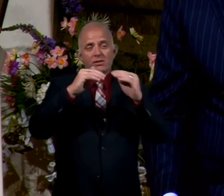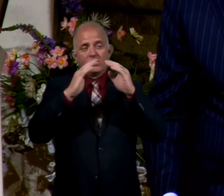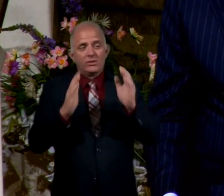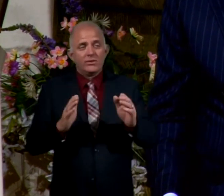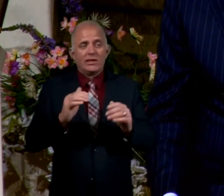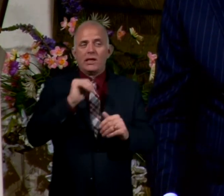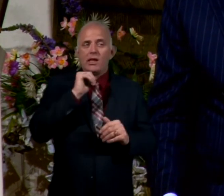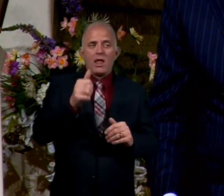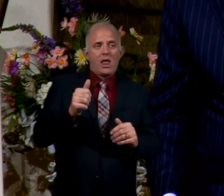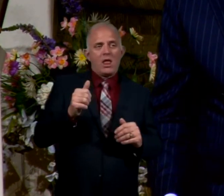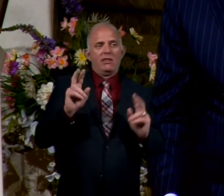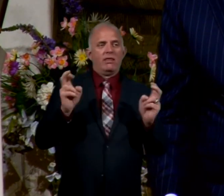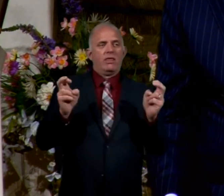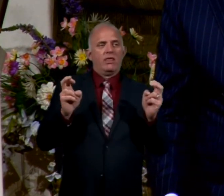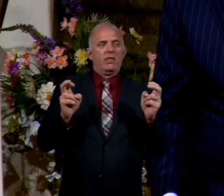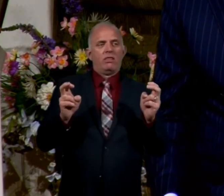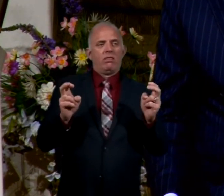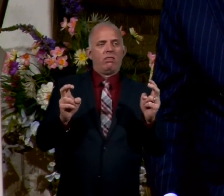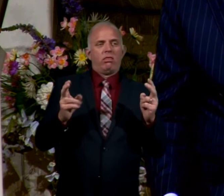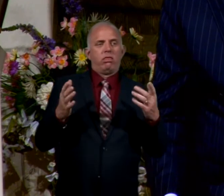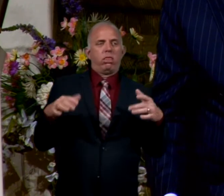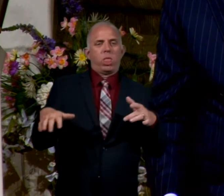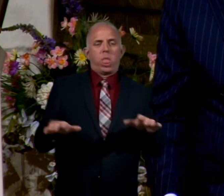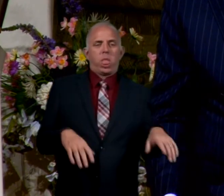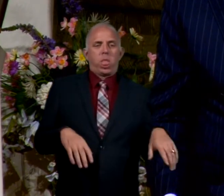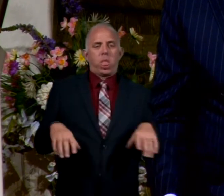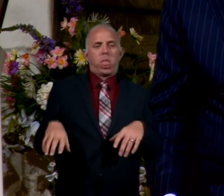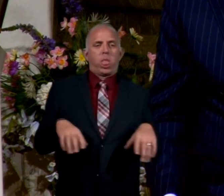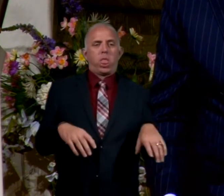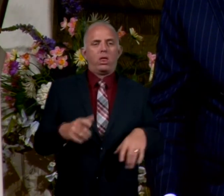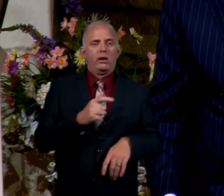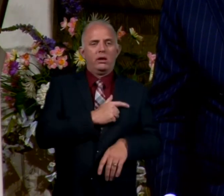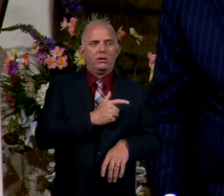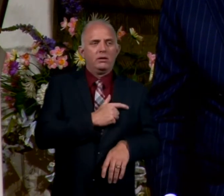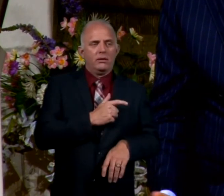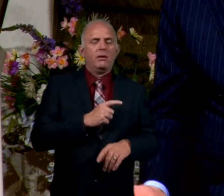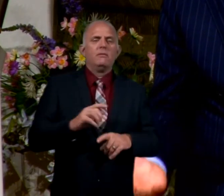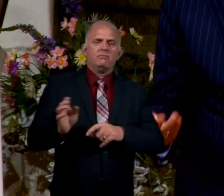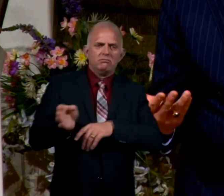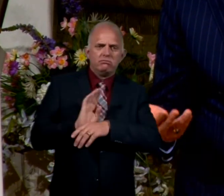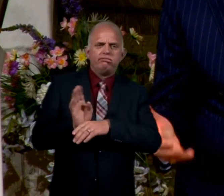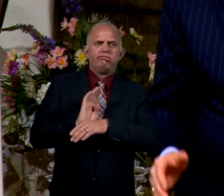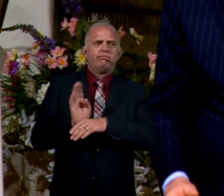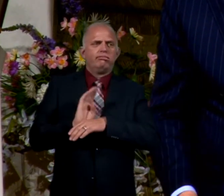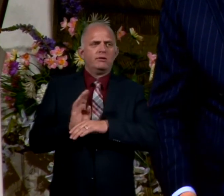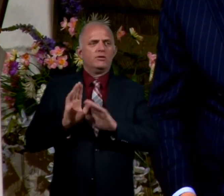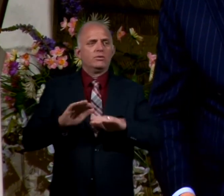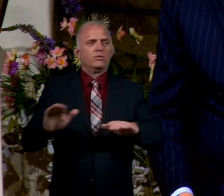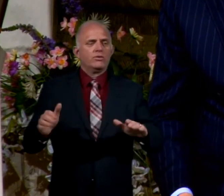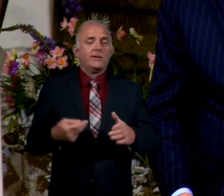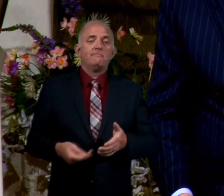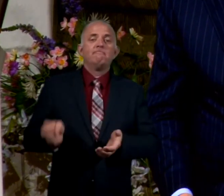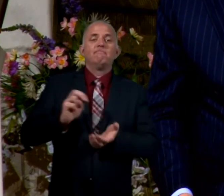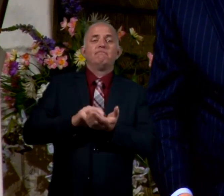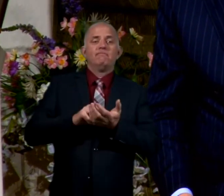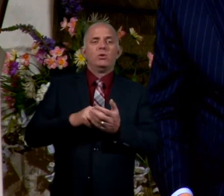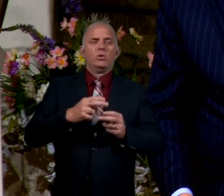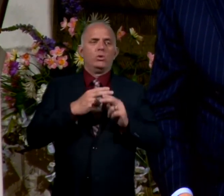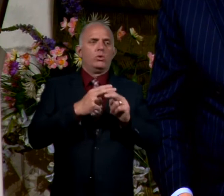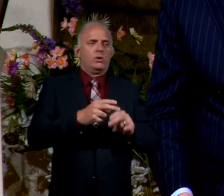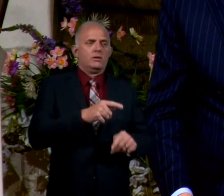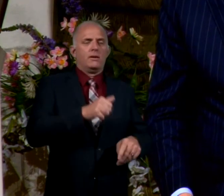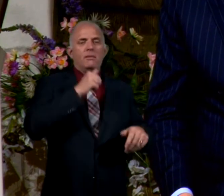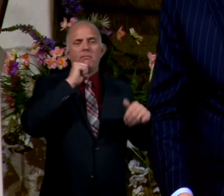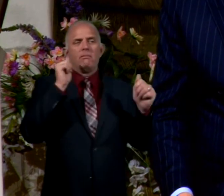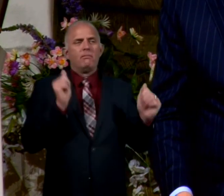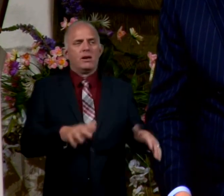idleness. She's not idle, she's busy. Her children rise up and call her blessed. Her